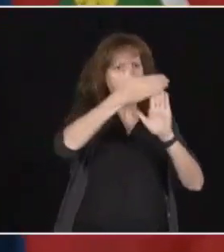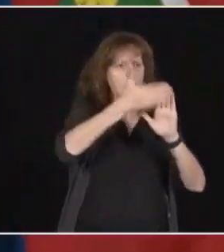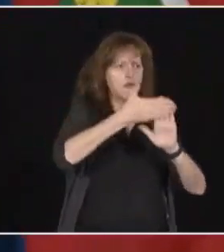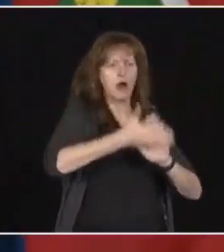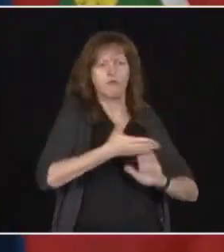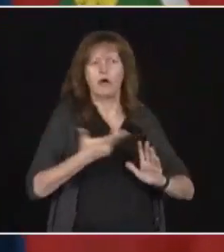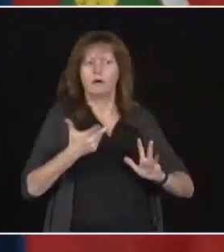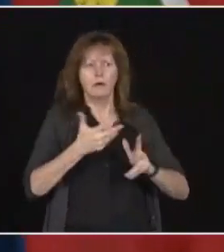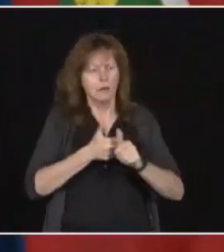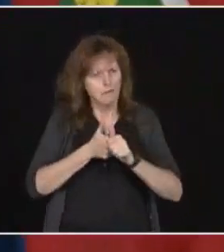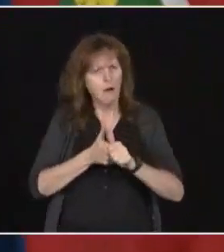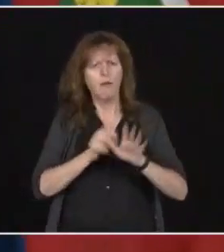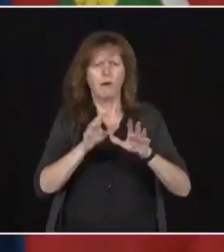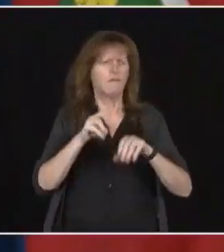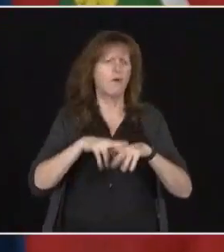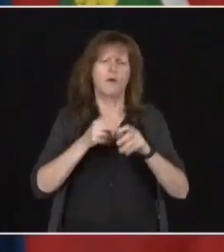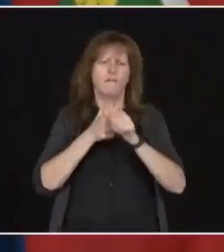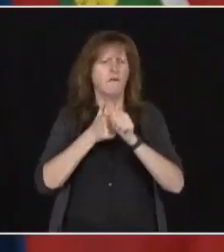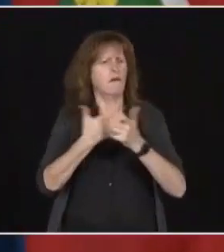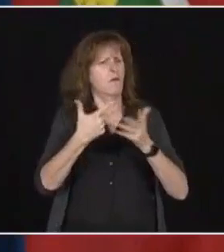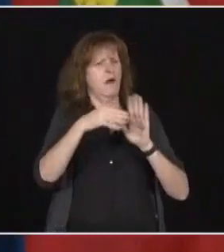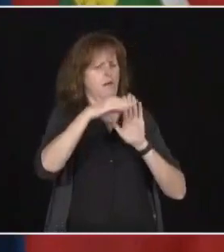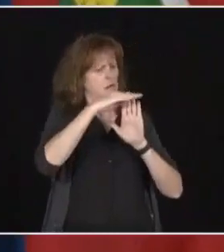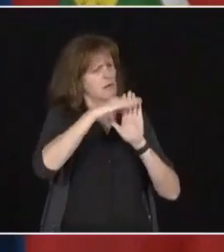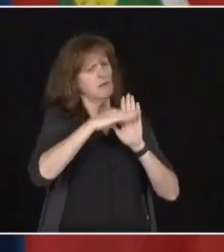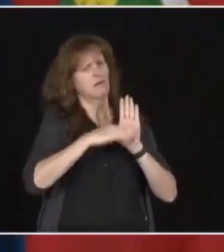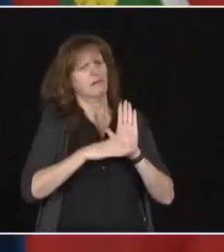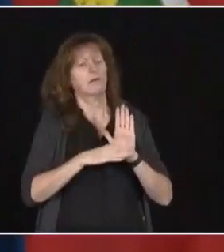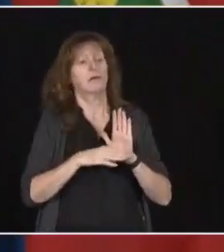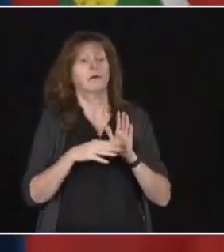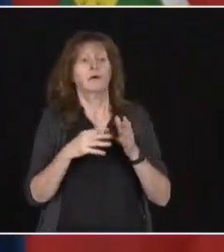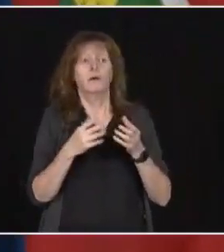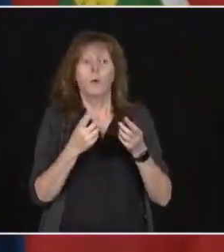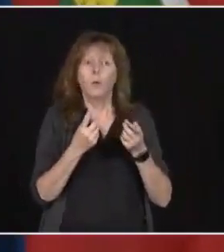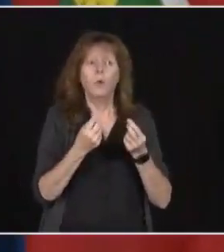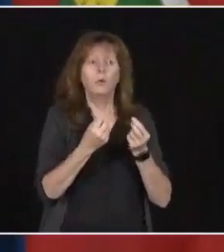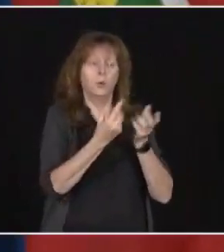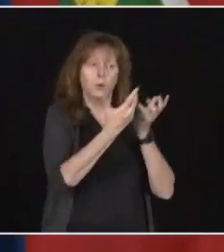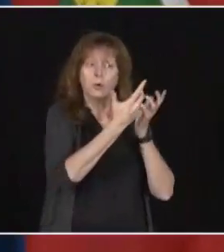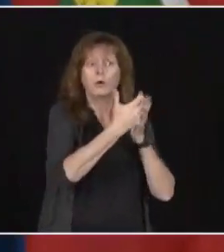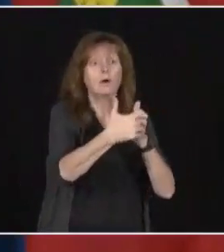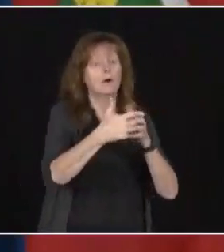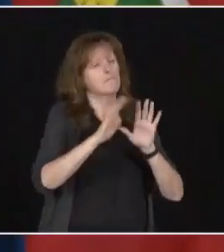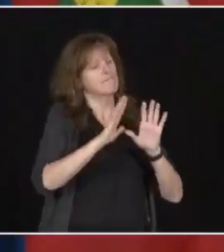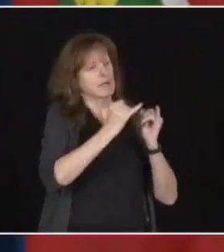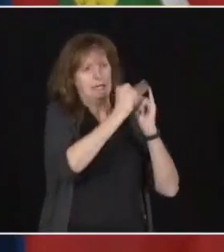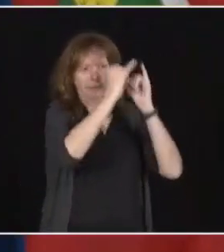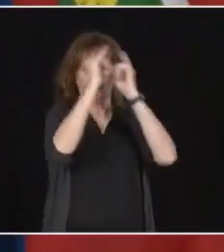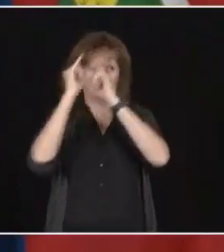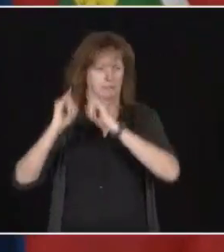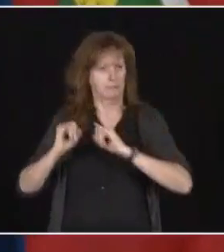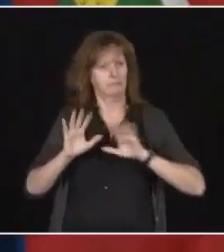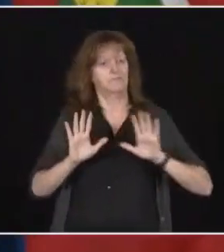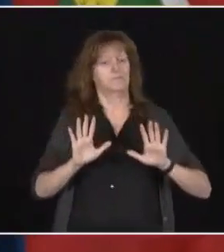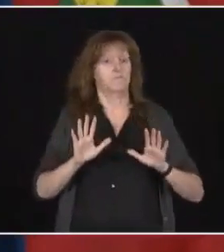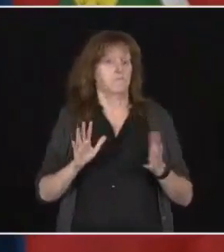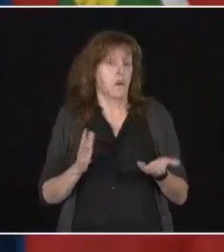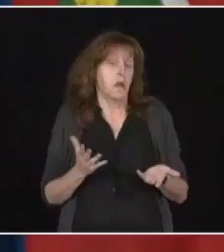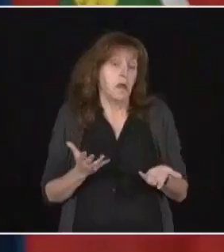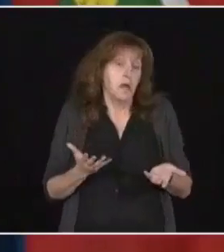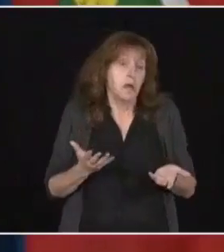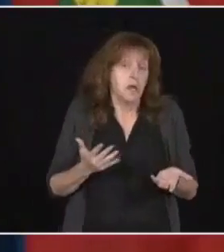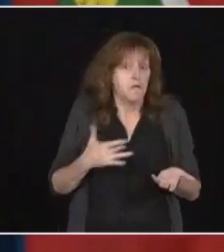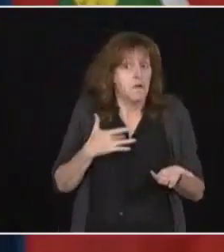rules we have. I believe that our sector is working very hard. I believe that this reopening plan will